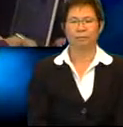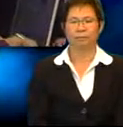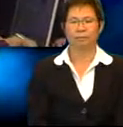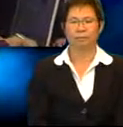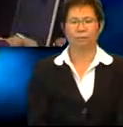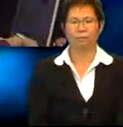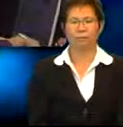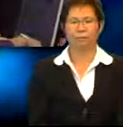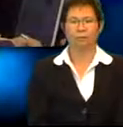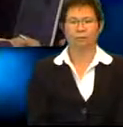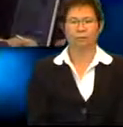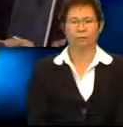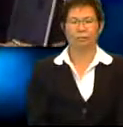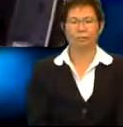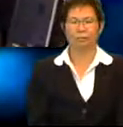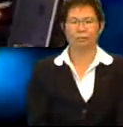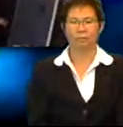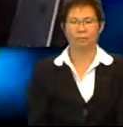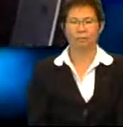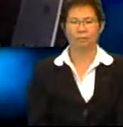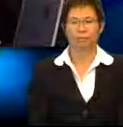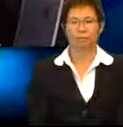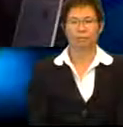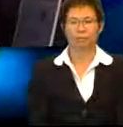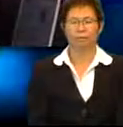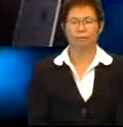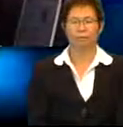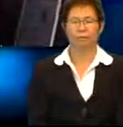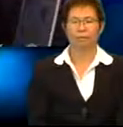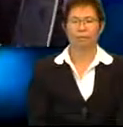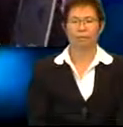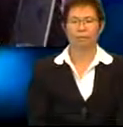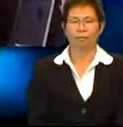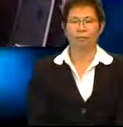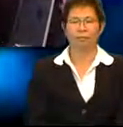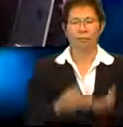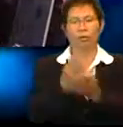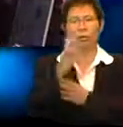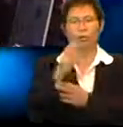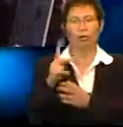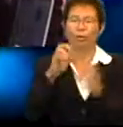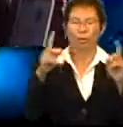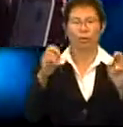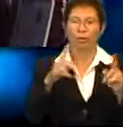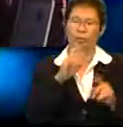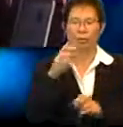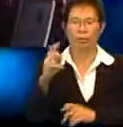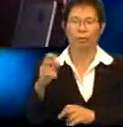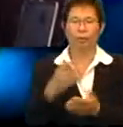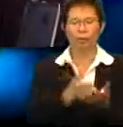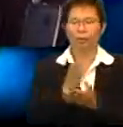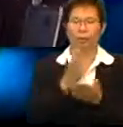have you got the class interval? You put what? Class interval. Oh, all right.